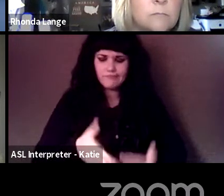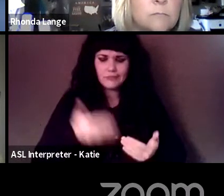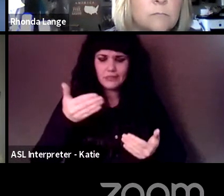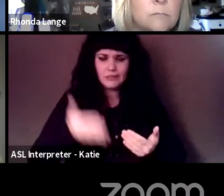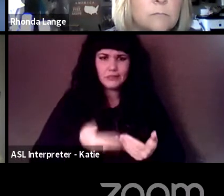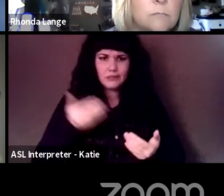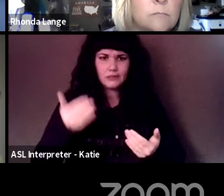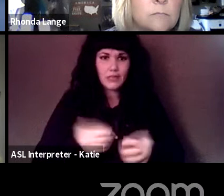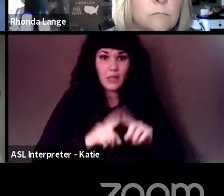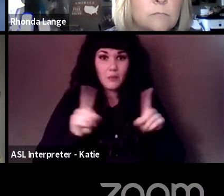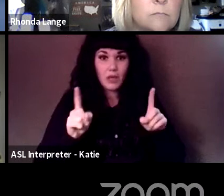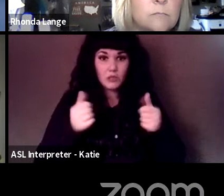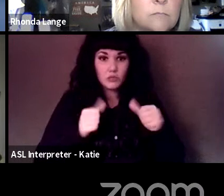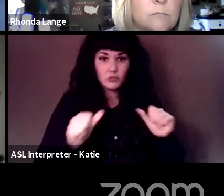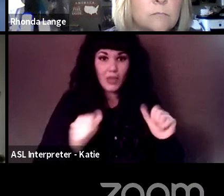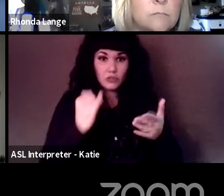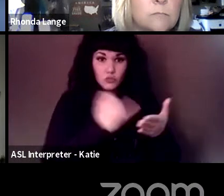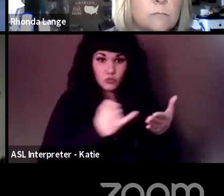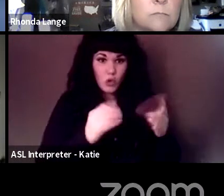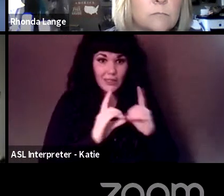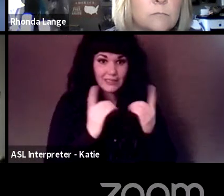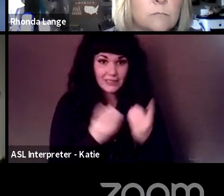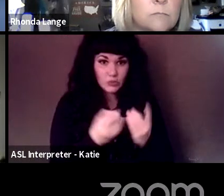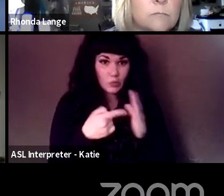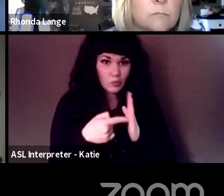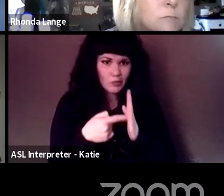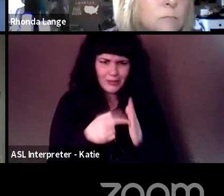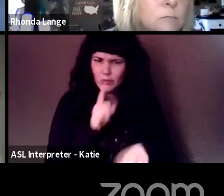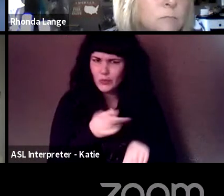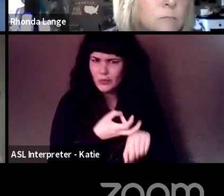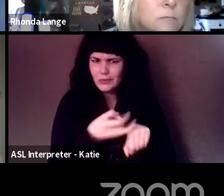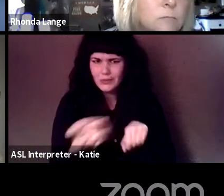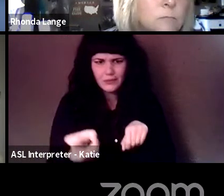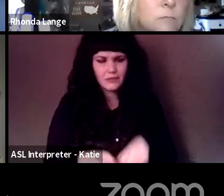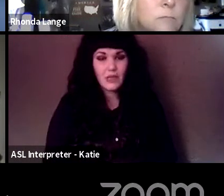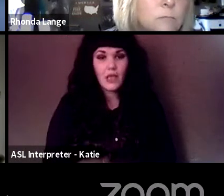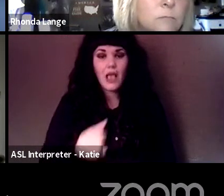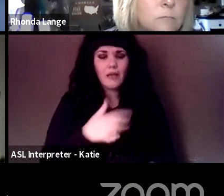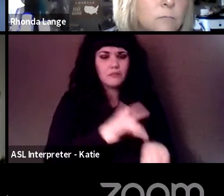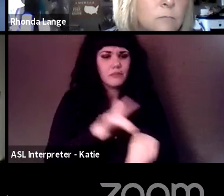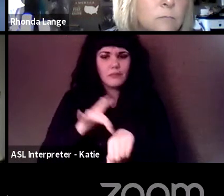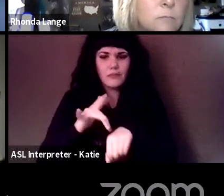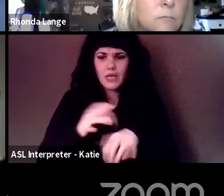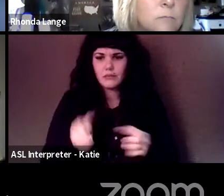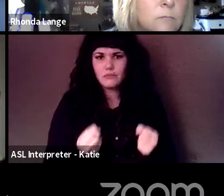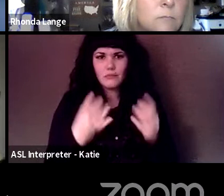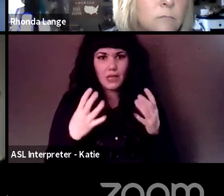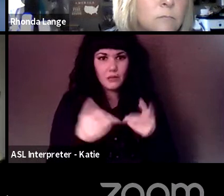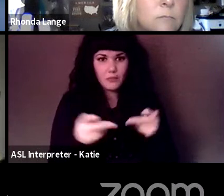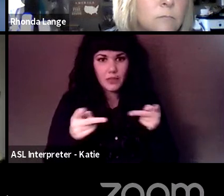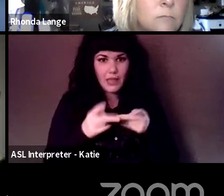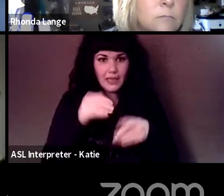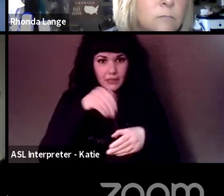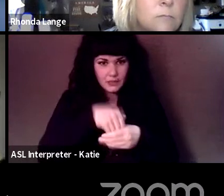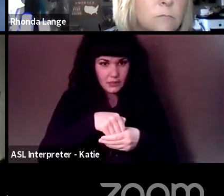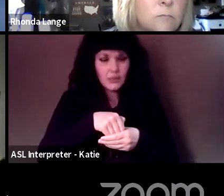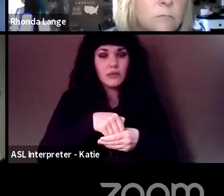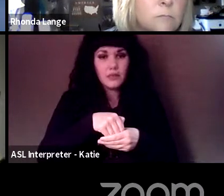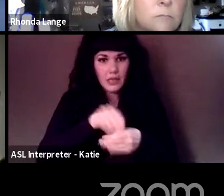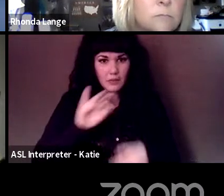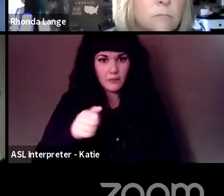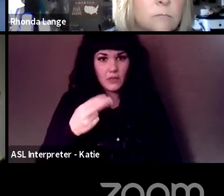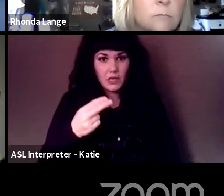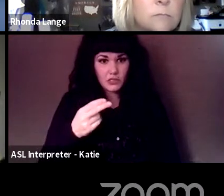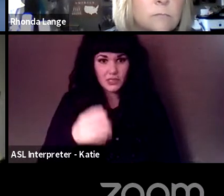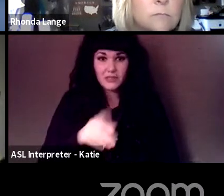think, is very, very difficult. I've lived many places in the state of Michigan, including the very sparsely populated northeast part of the state,